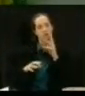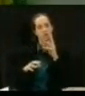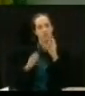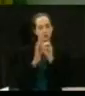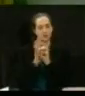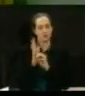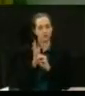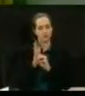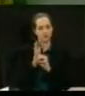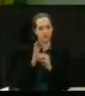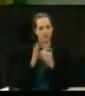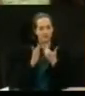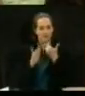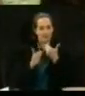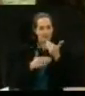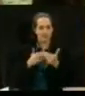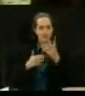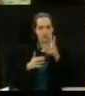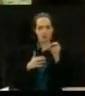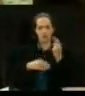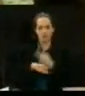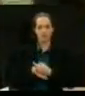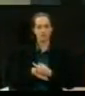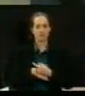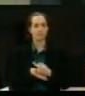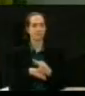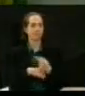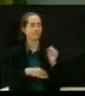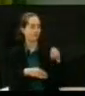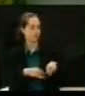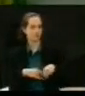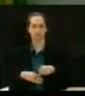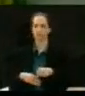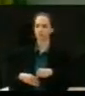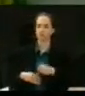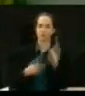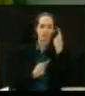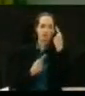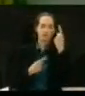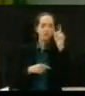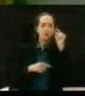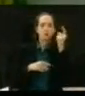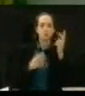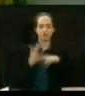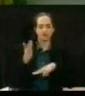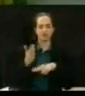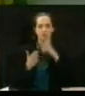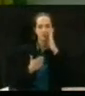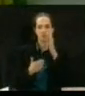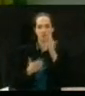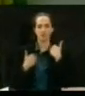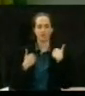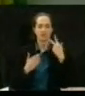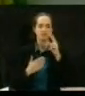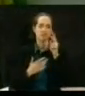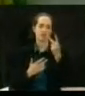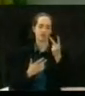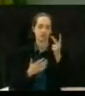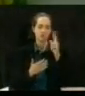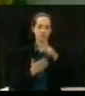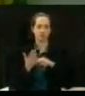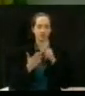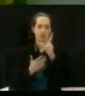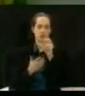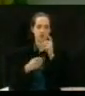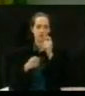Yes. I was wondering if we could have, since this is first reading, it's going to come up for second reading in 30 days, if we could have this as part of that stormwater meeting